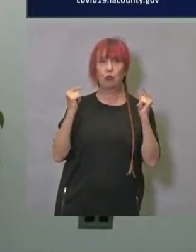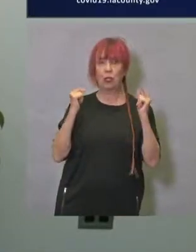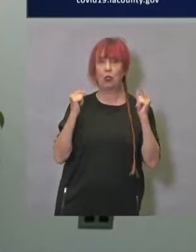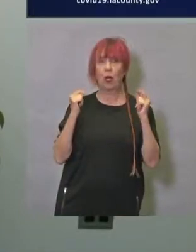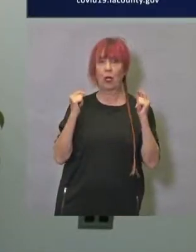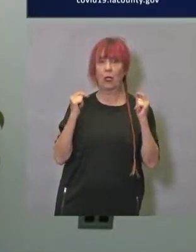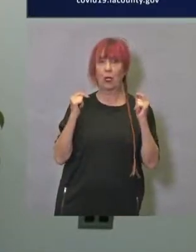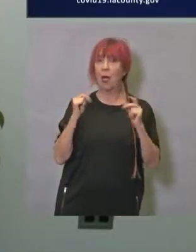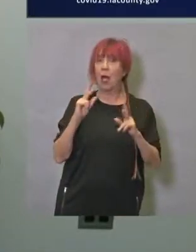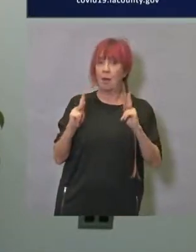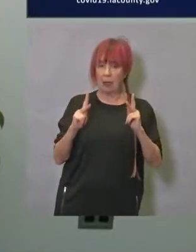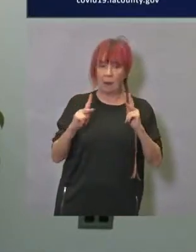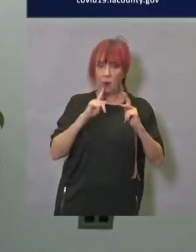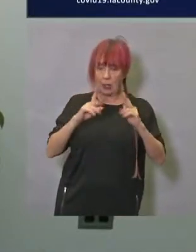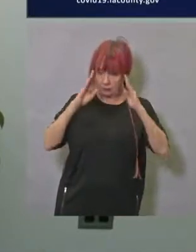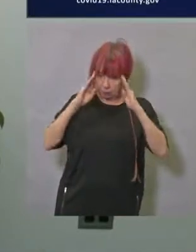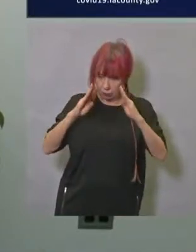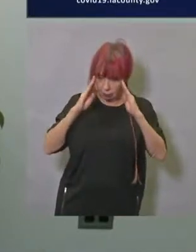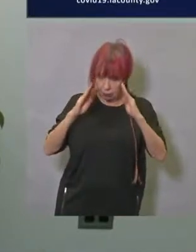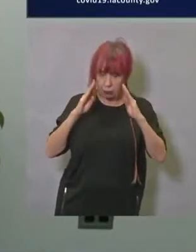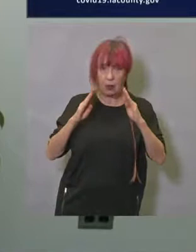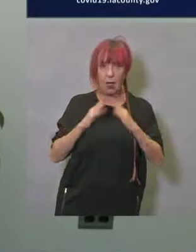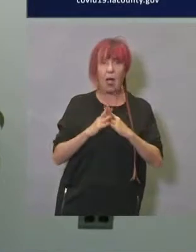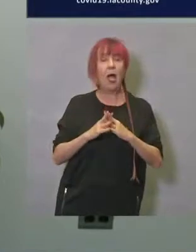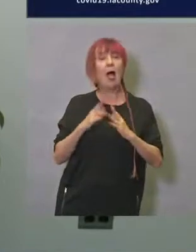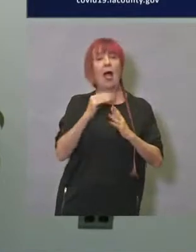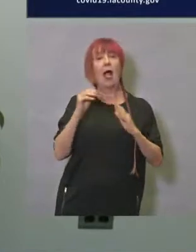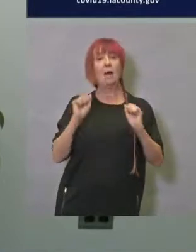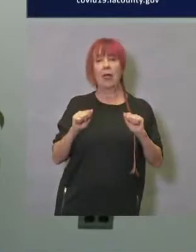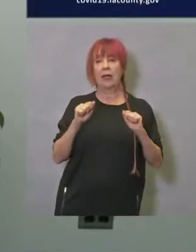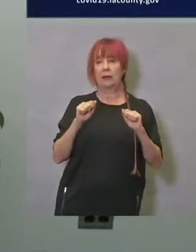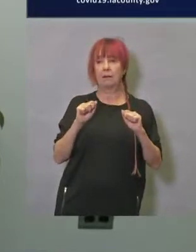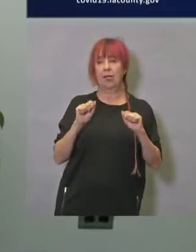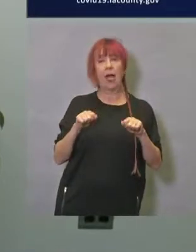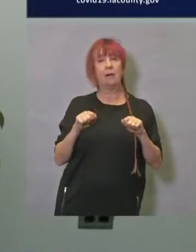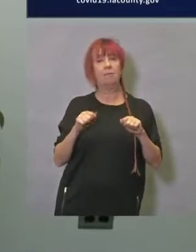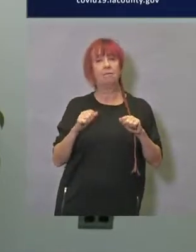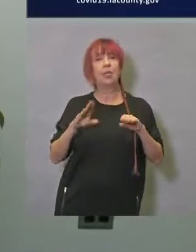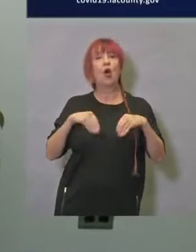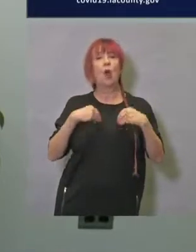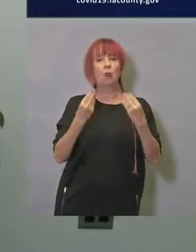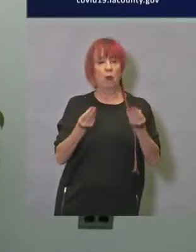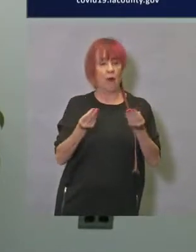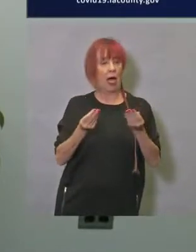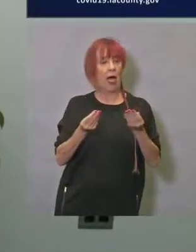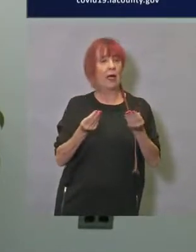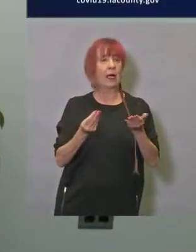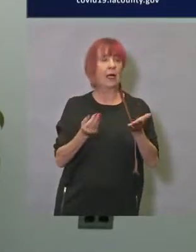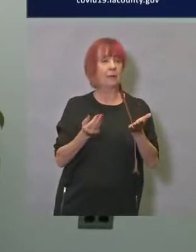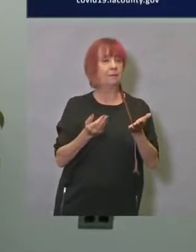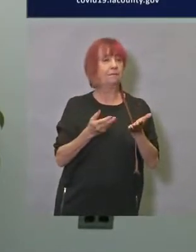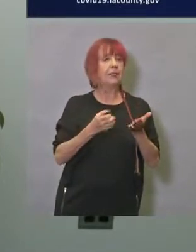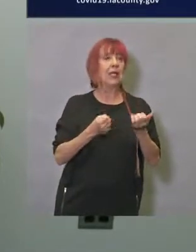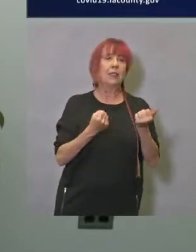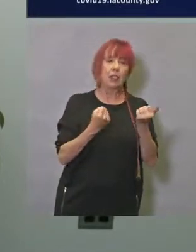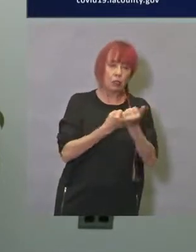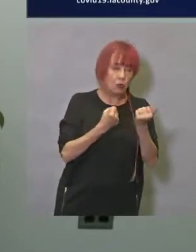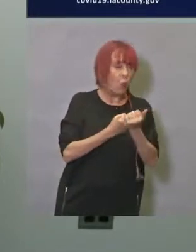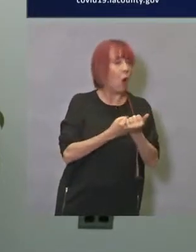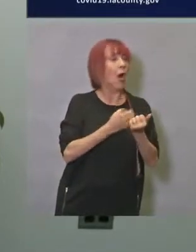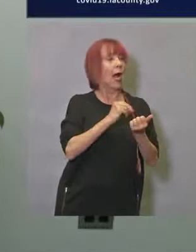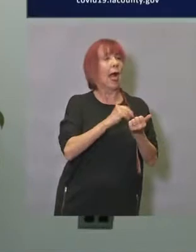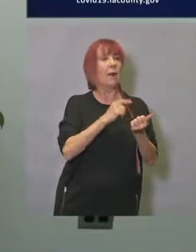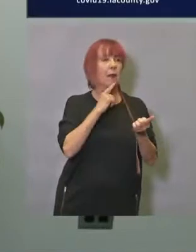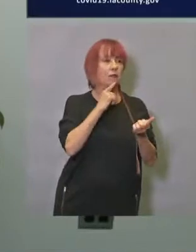people pay a lot of attention and they're able to go ahead and then provide the reassurance that, again, these were